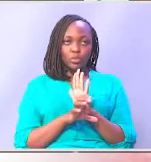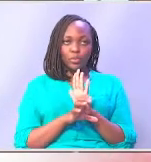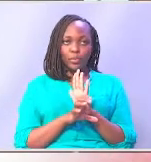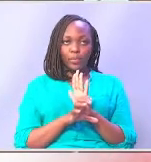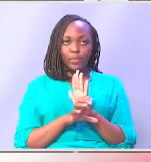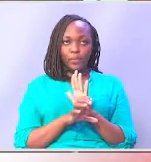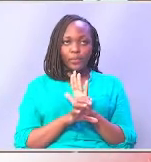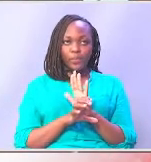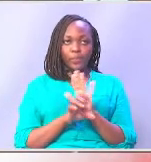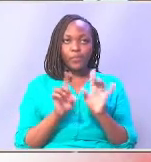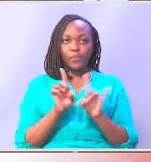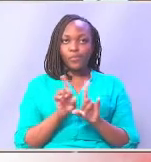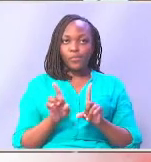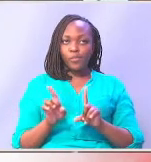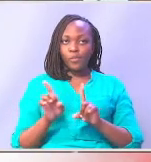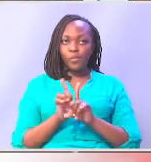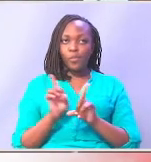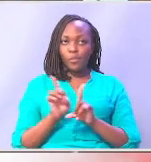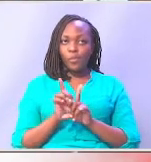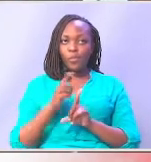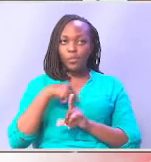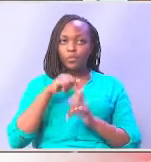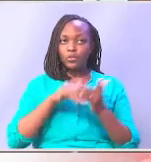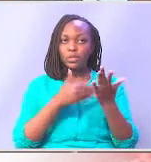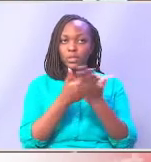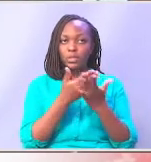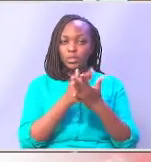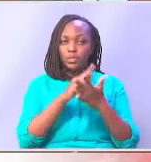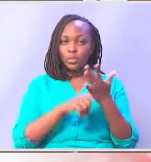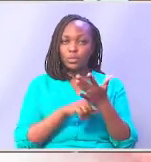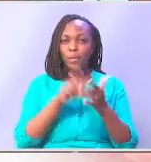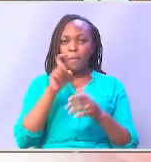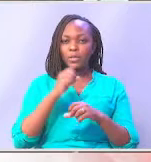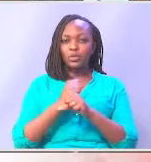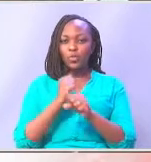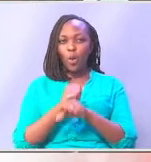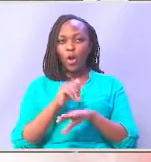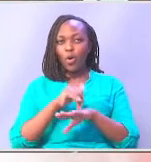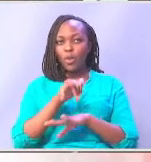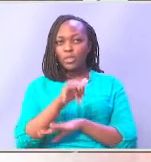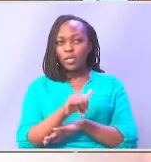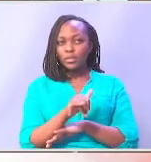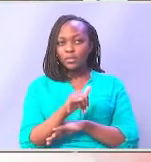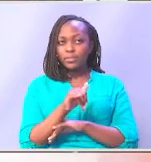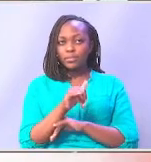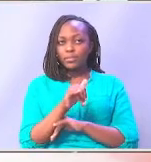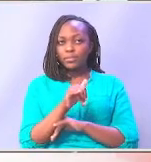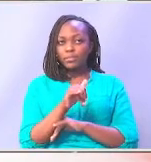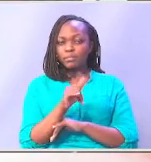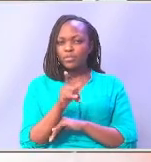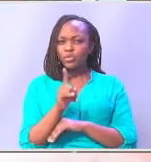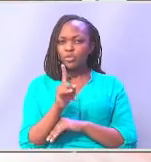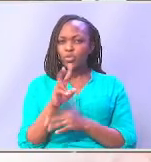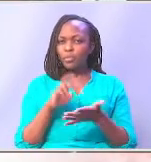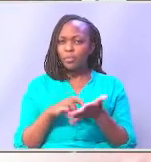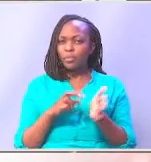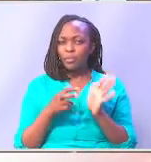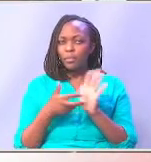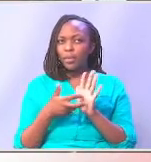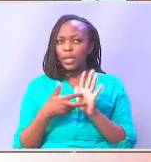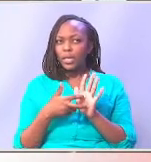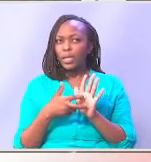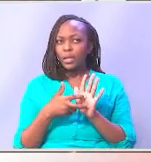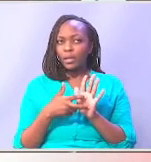And then you suggest that we should deal with it at a standalone law. Are you suggesting that there should